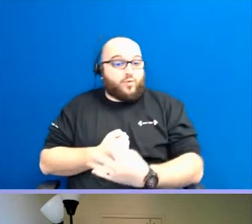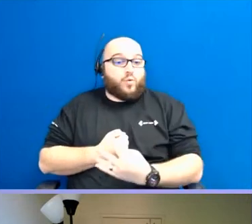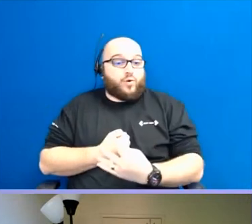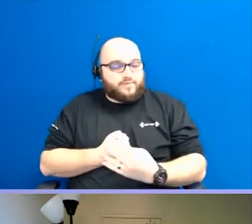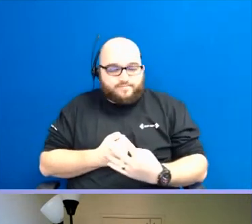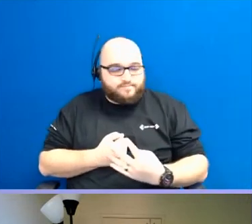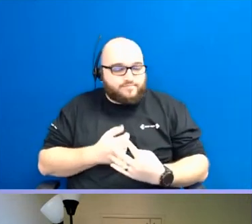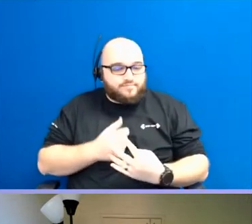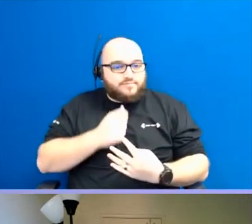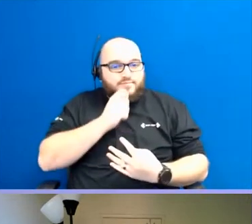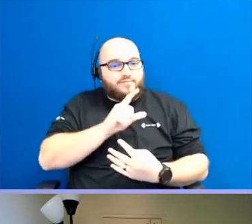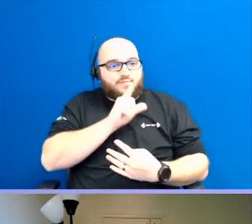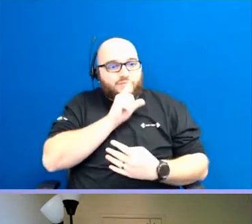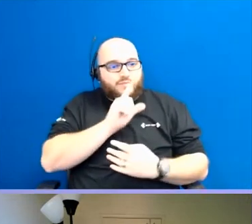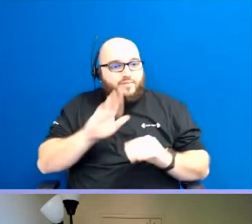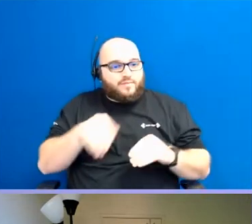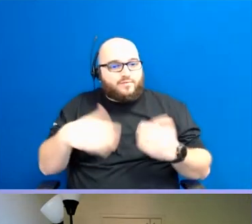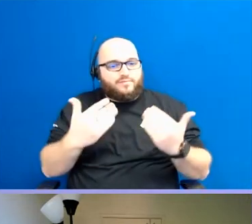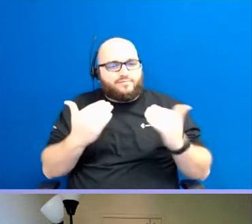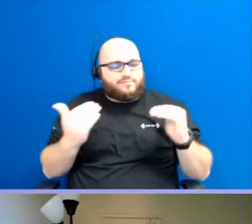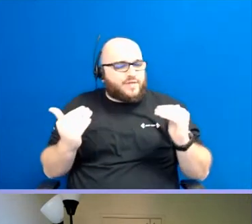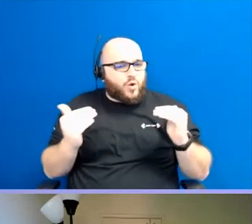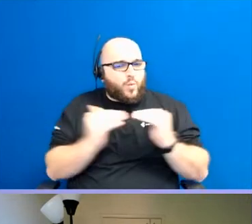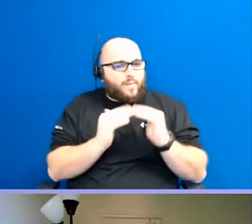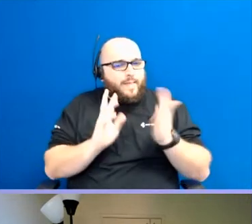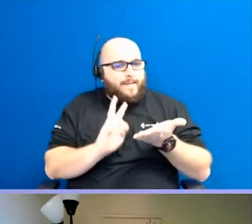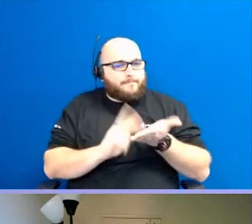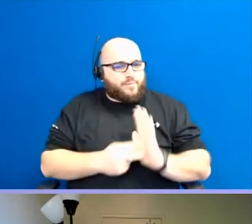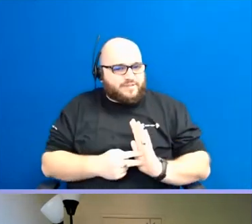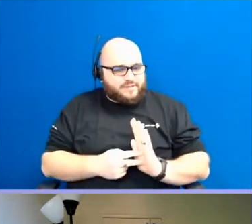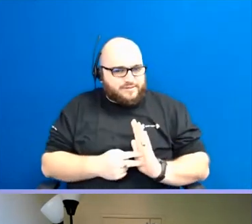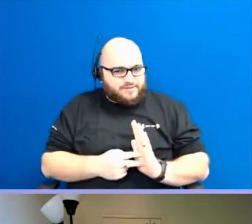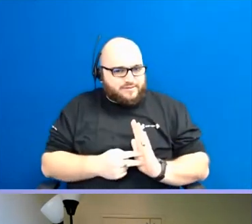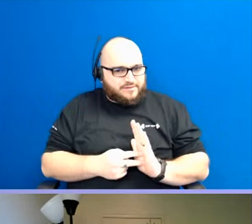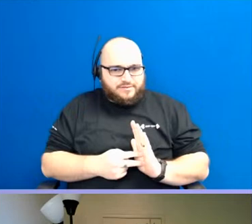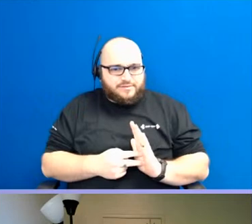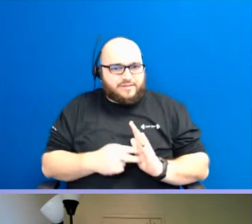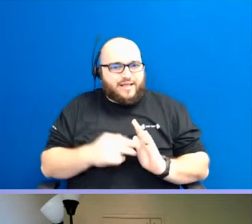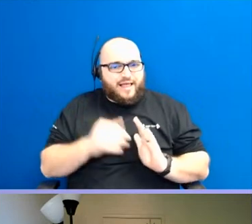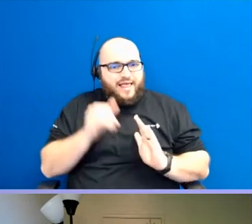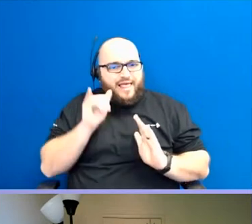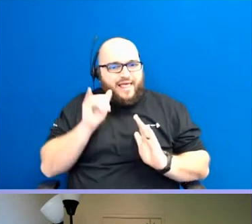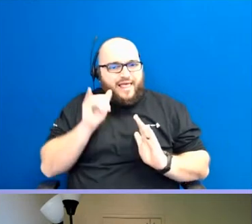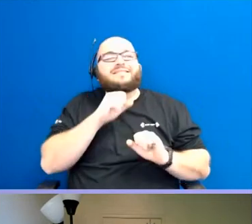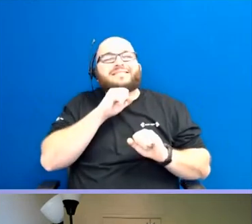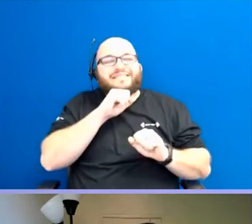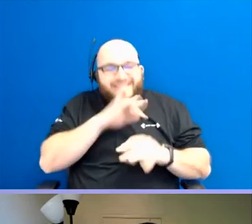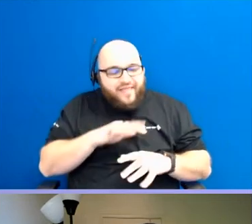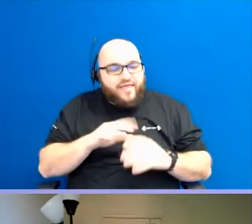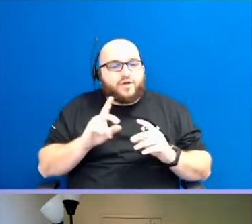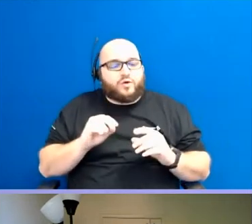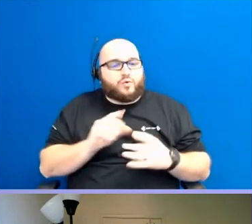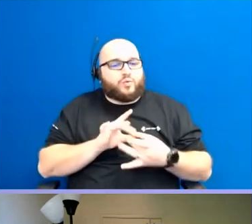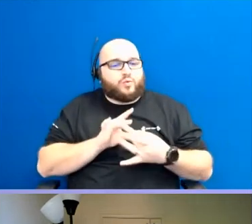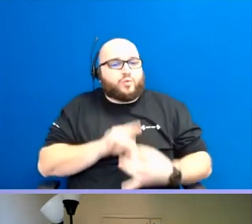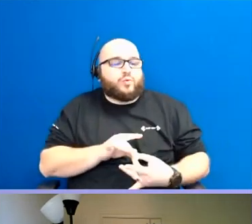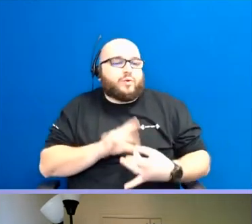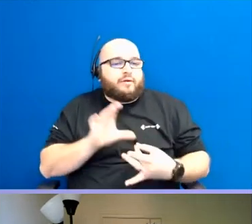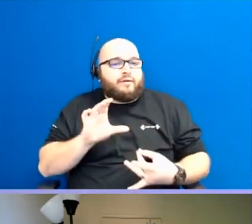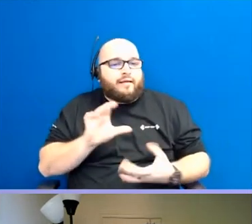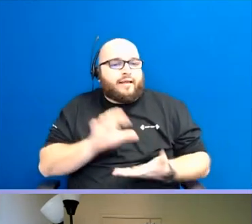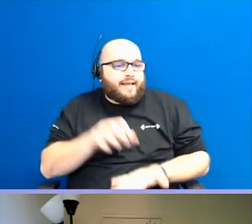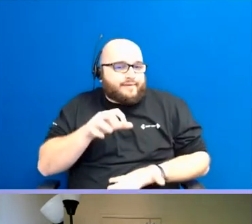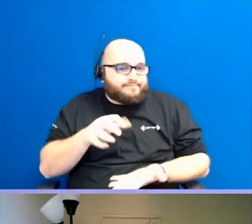it doesn't serve the equivalent purpose. It has nothing to do with cakes. It has nothing to do with